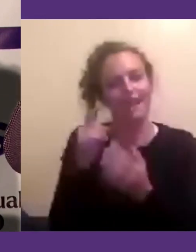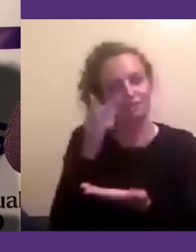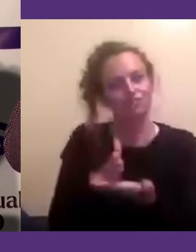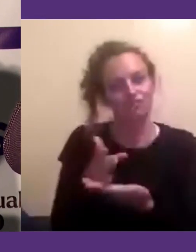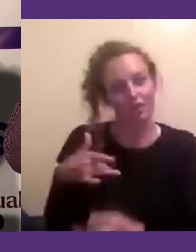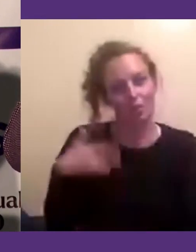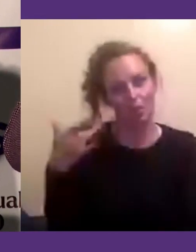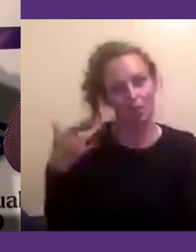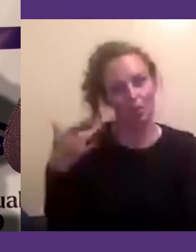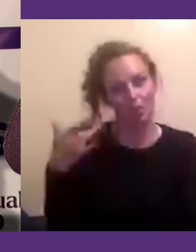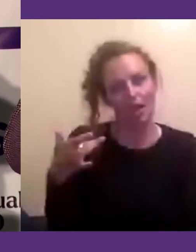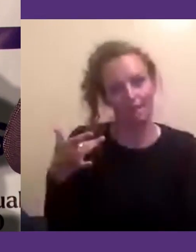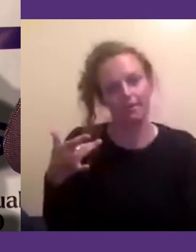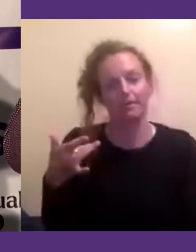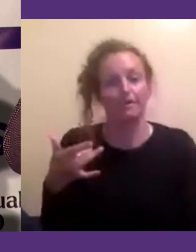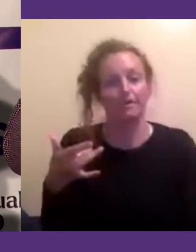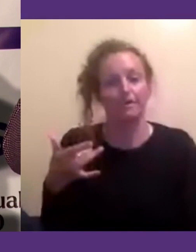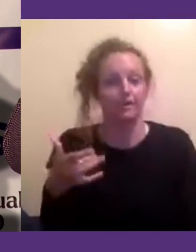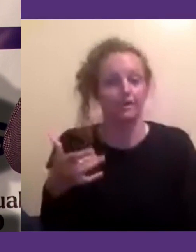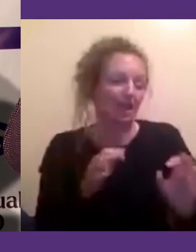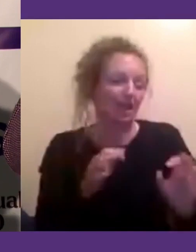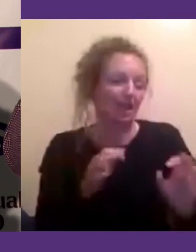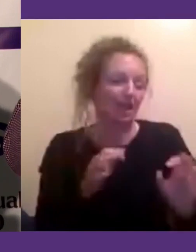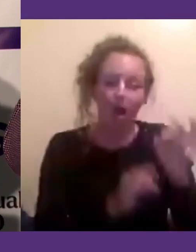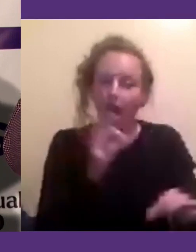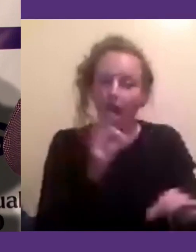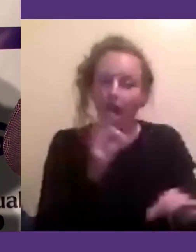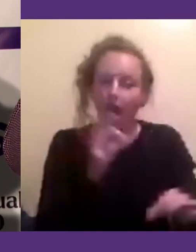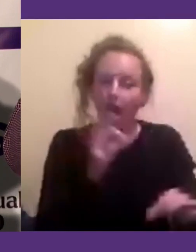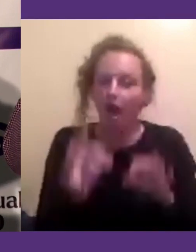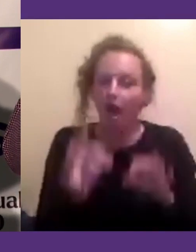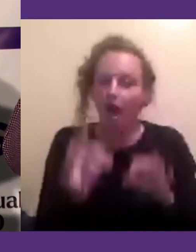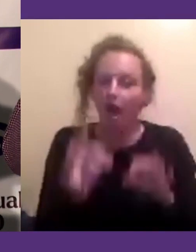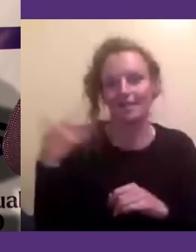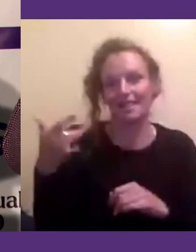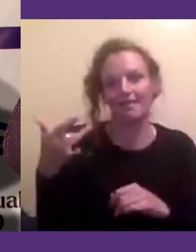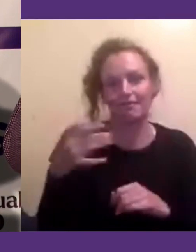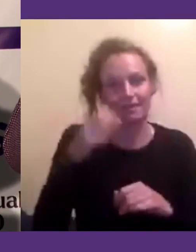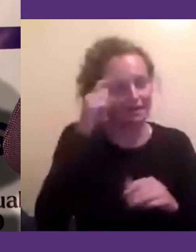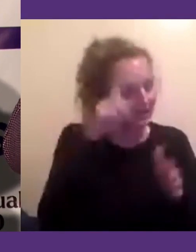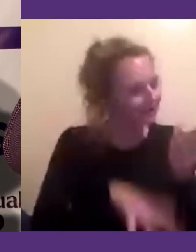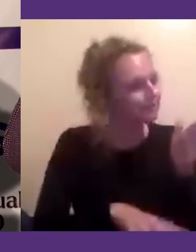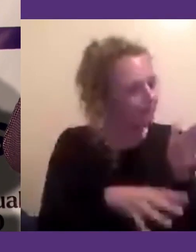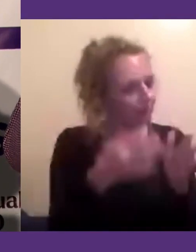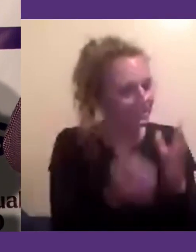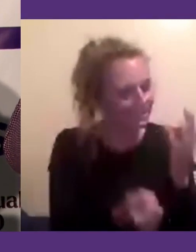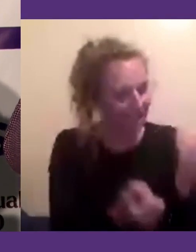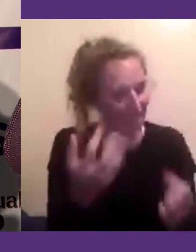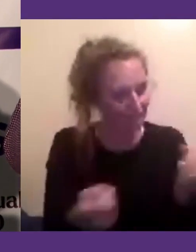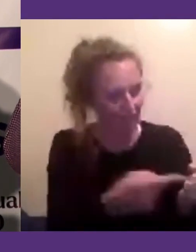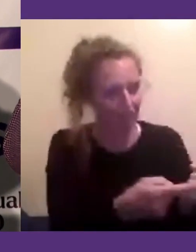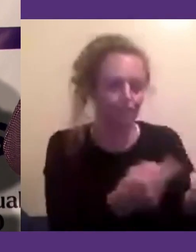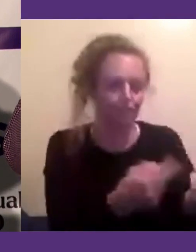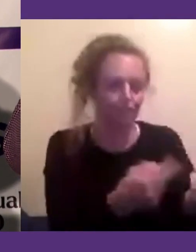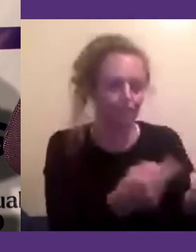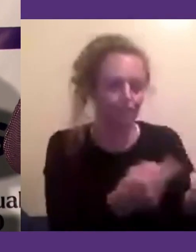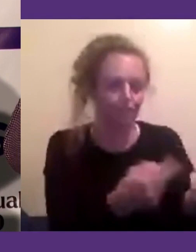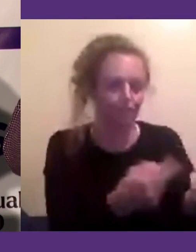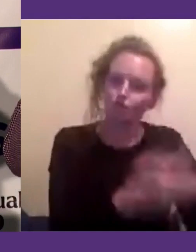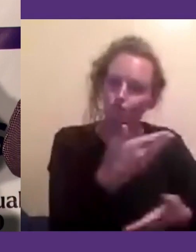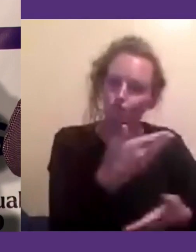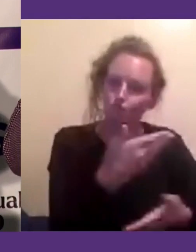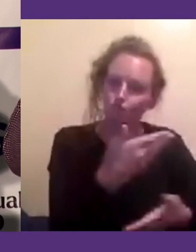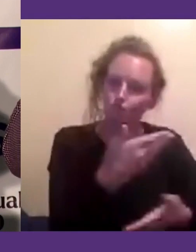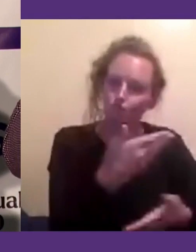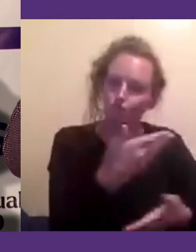an image of the wheelchair and saying we've done this really well. Ultimately, by leaning on those with the lived experience themselves, you get that